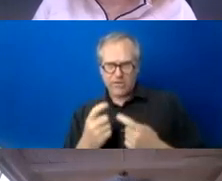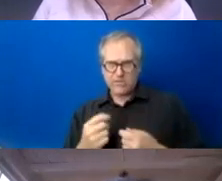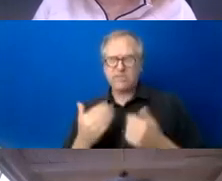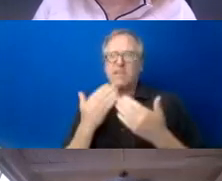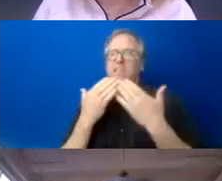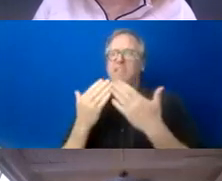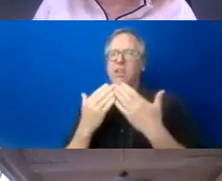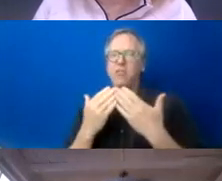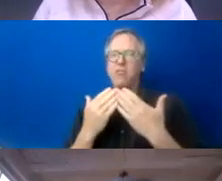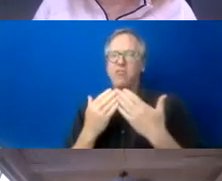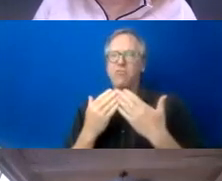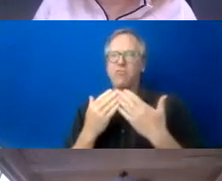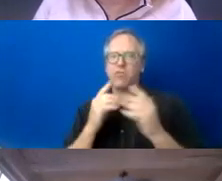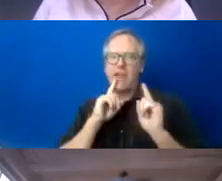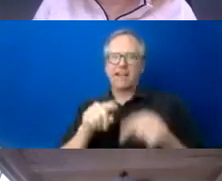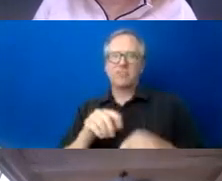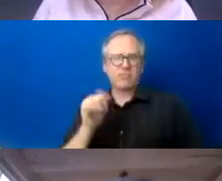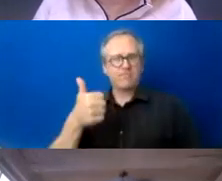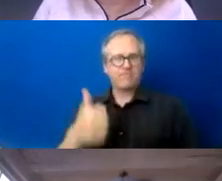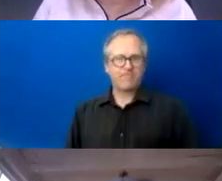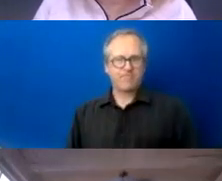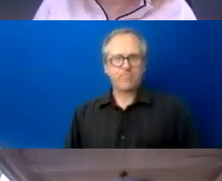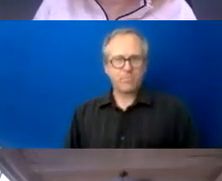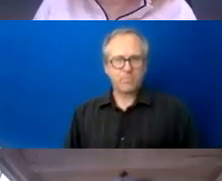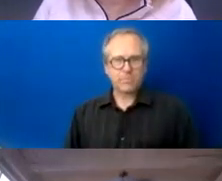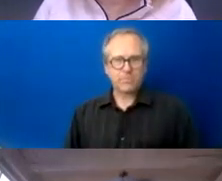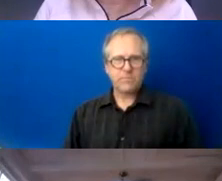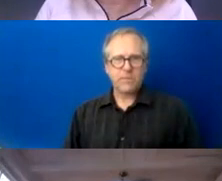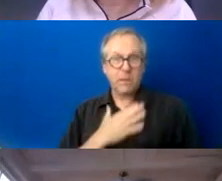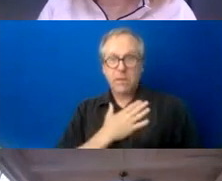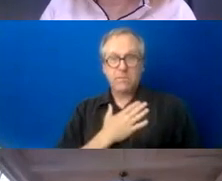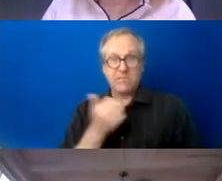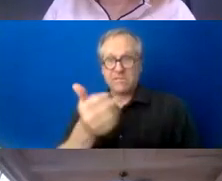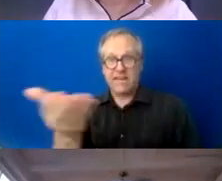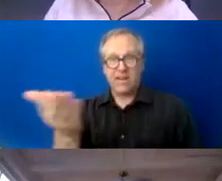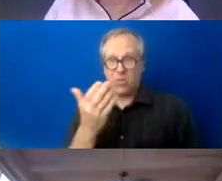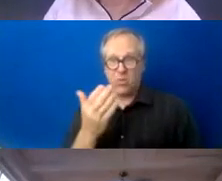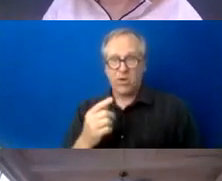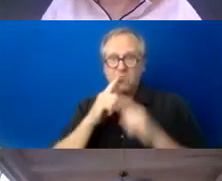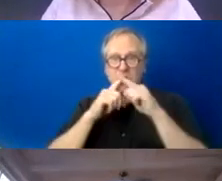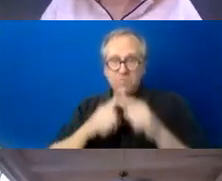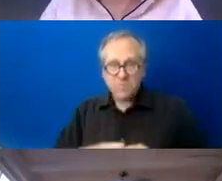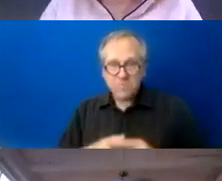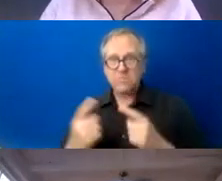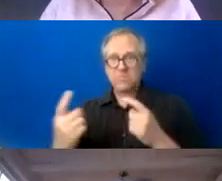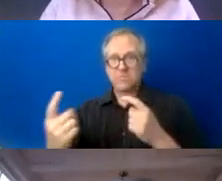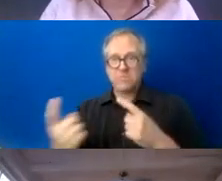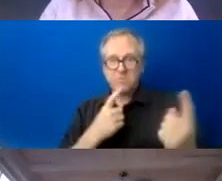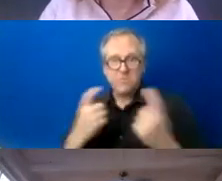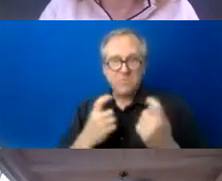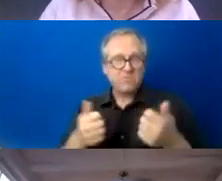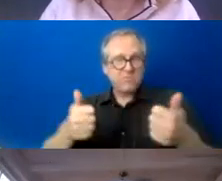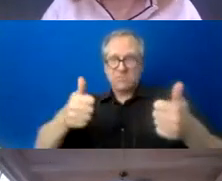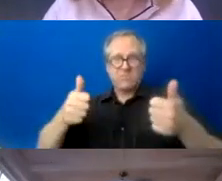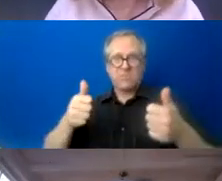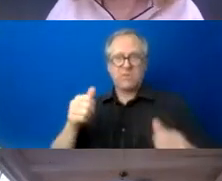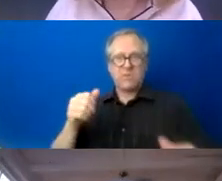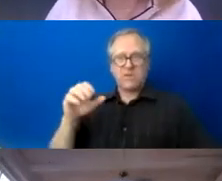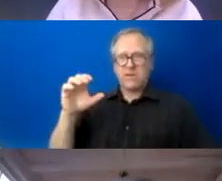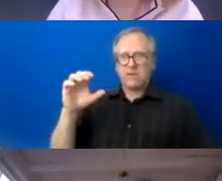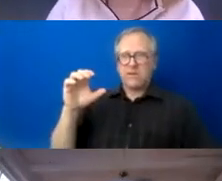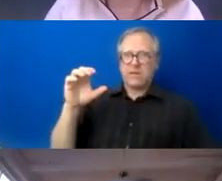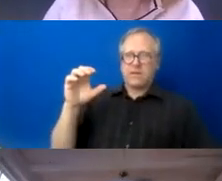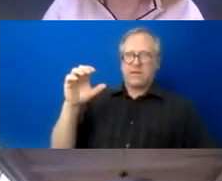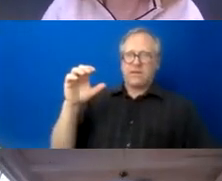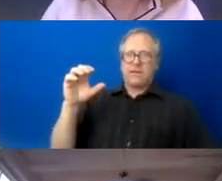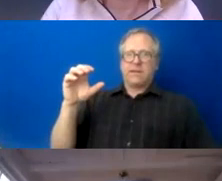that. Oh, good. Yeah, anybody, please pop up at any time, either unmute yourself or in the chat box. And Katie, to address your question, I